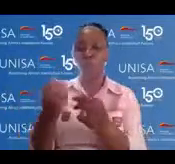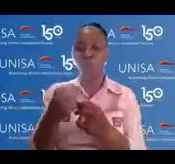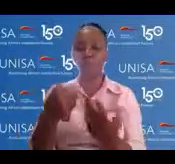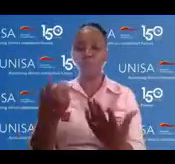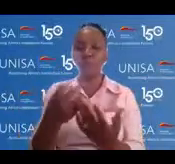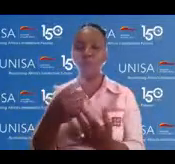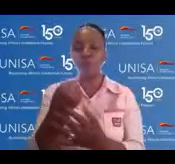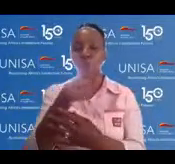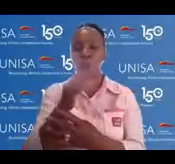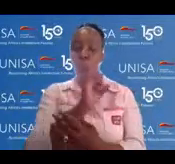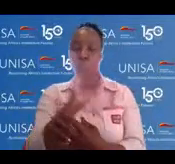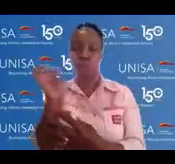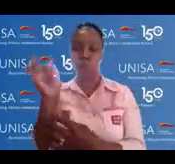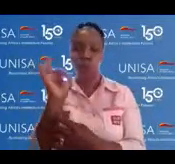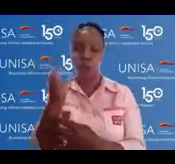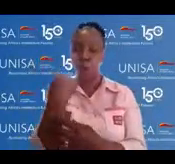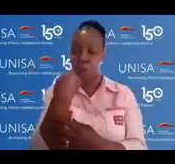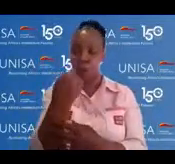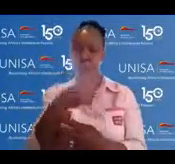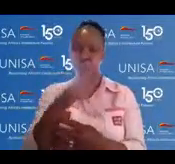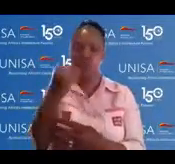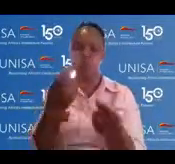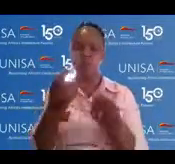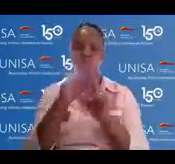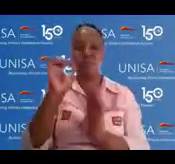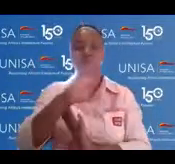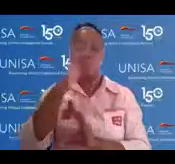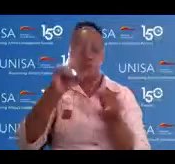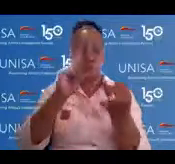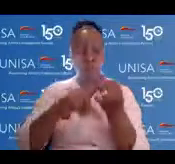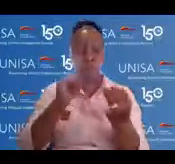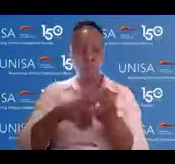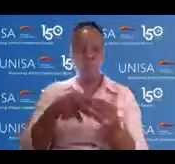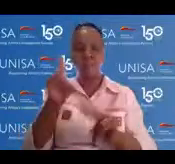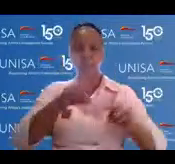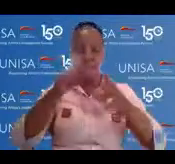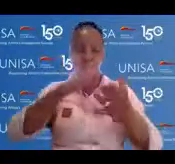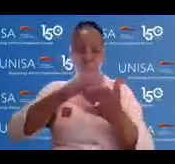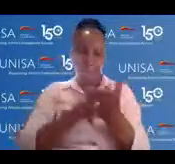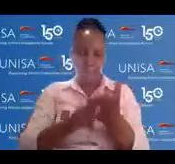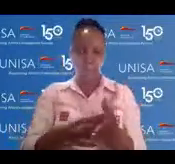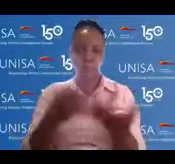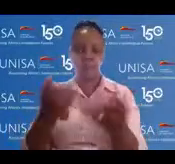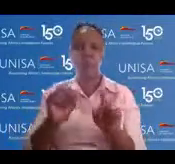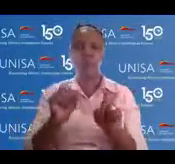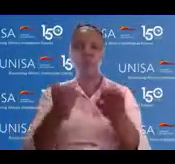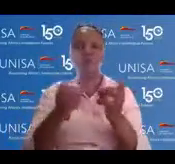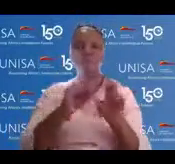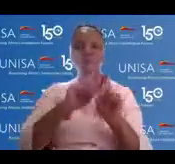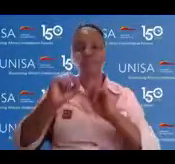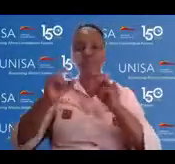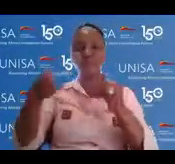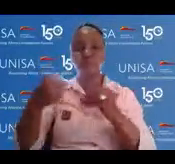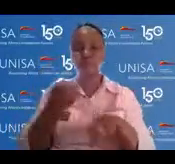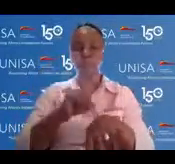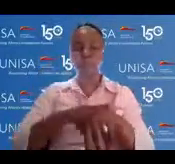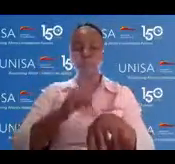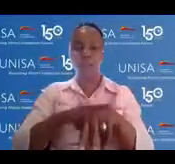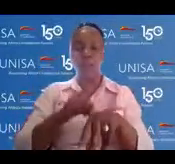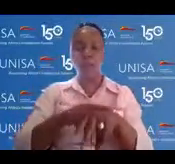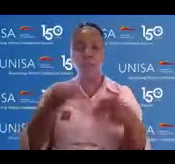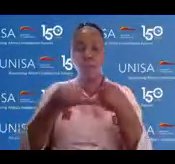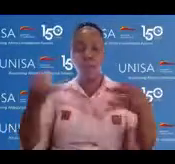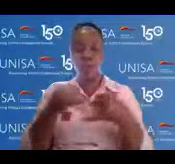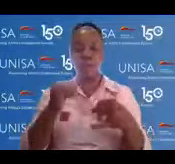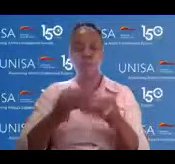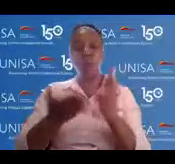UNISA and once to the Invigilator app. Let's just quickly talk about timelines as well, upload timelines,